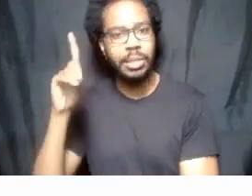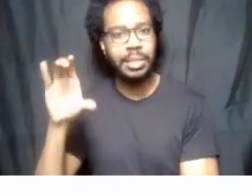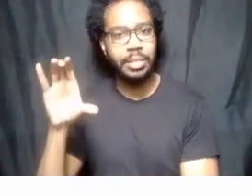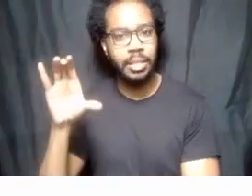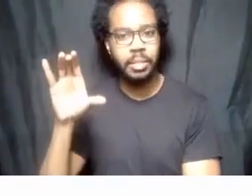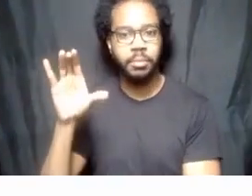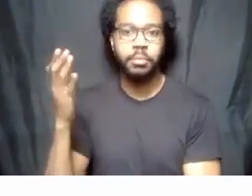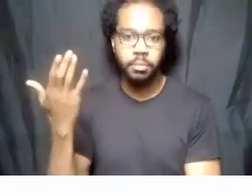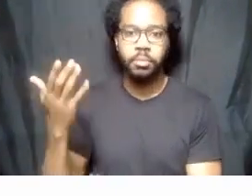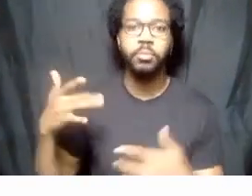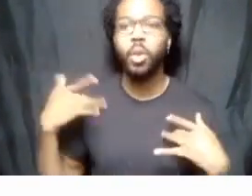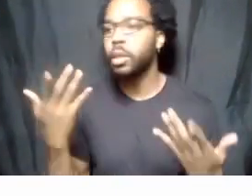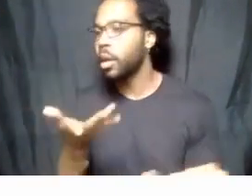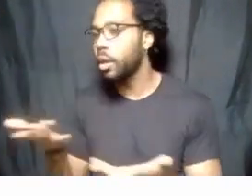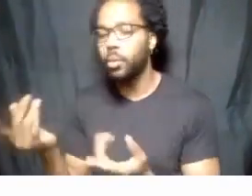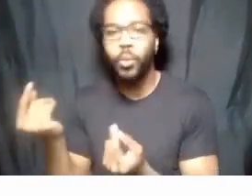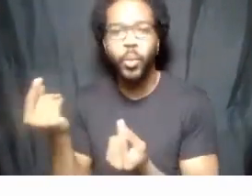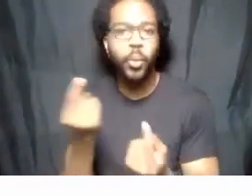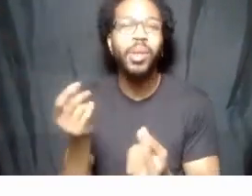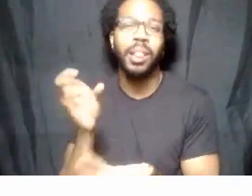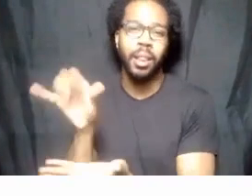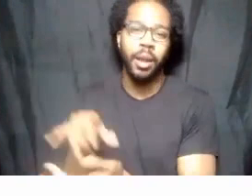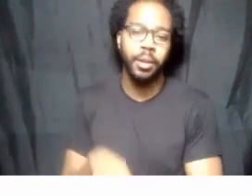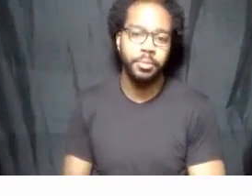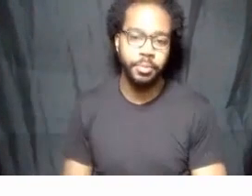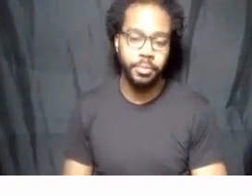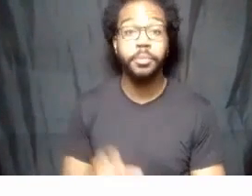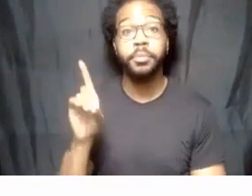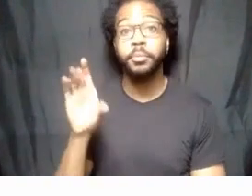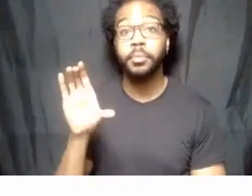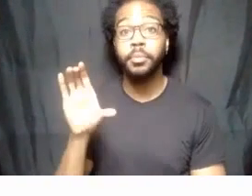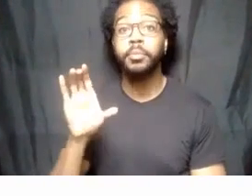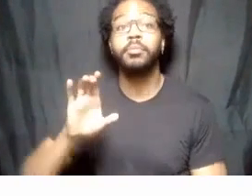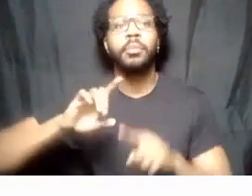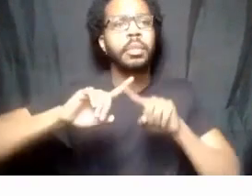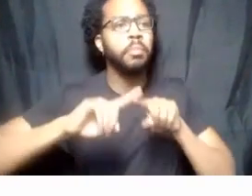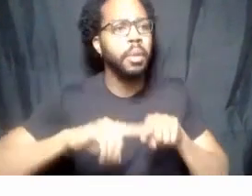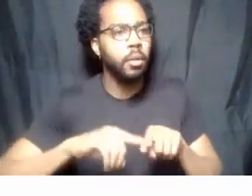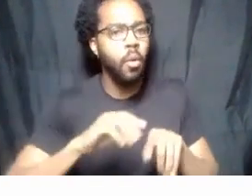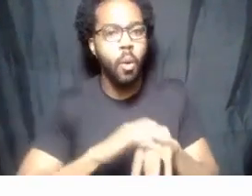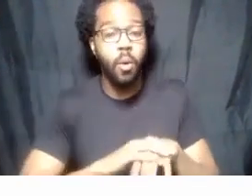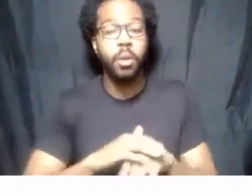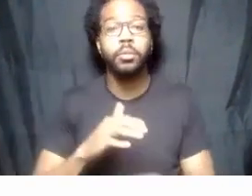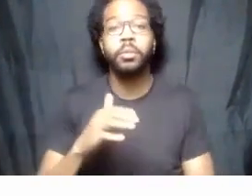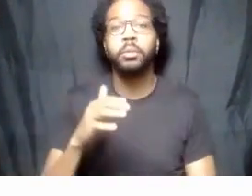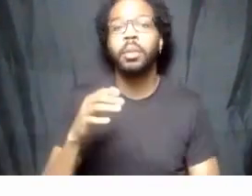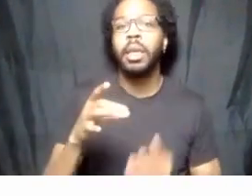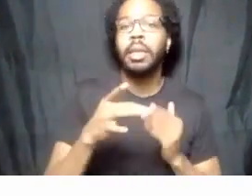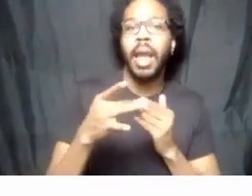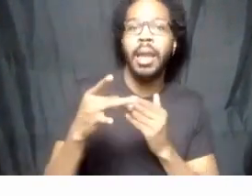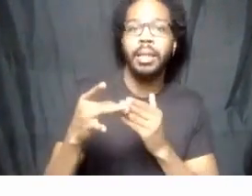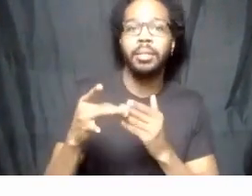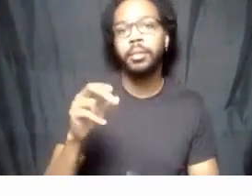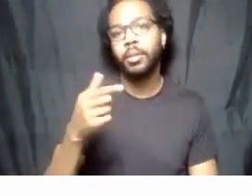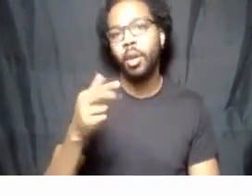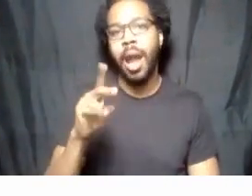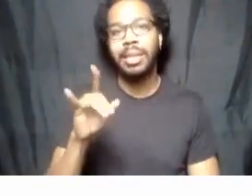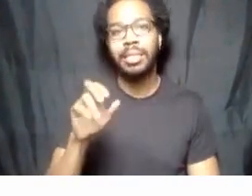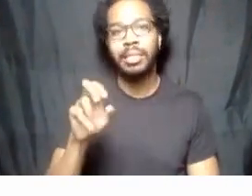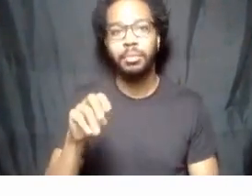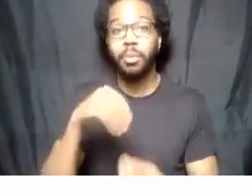stand. And the DC is relying on guidance that was provided